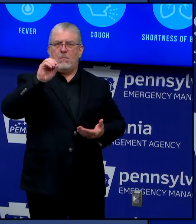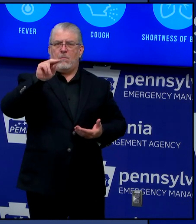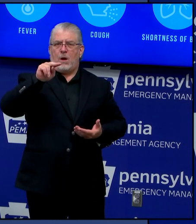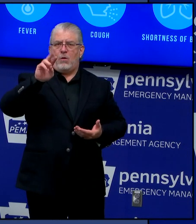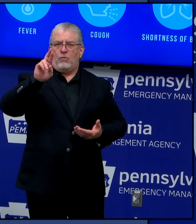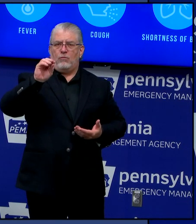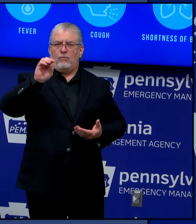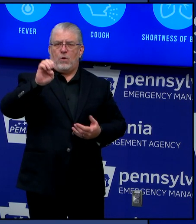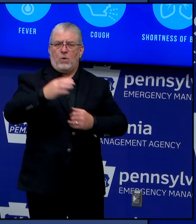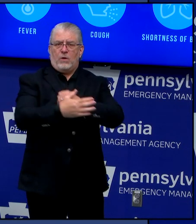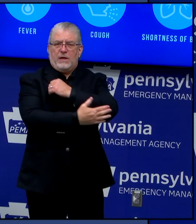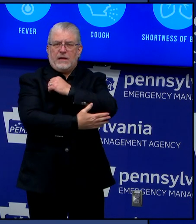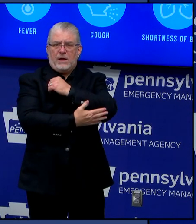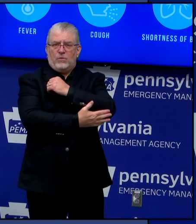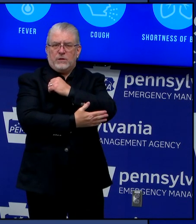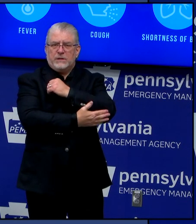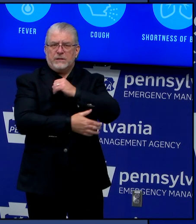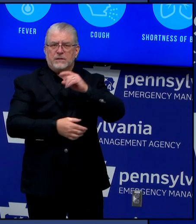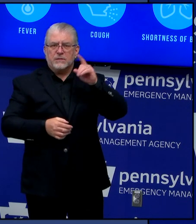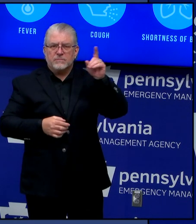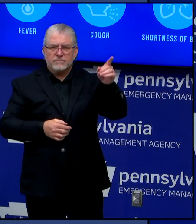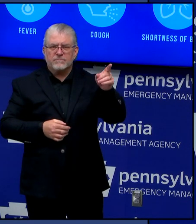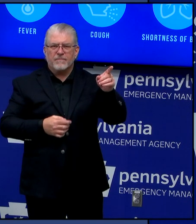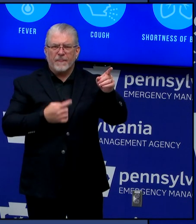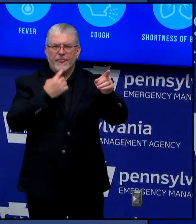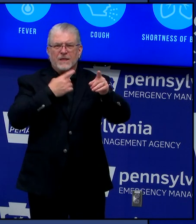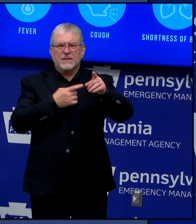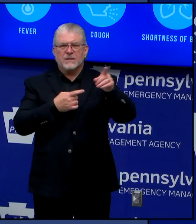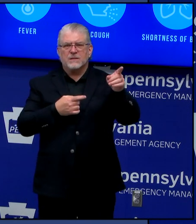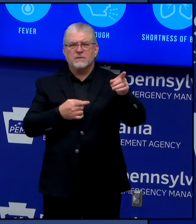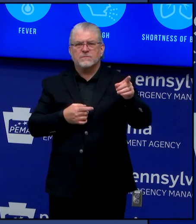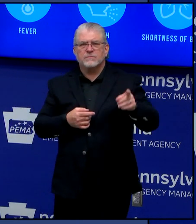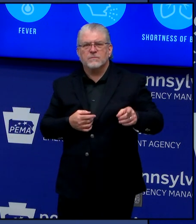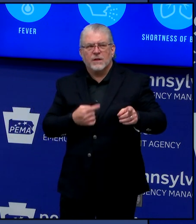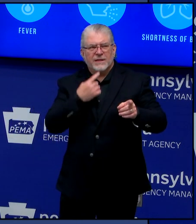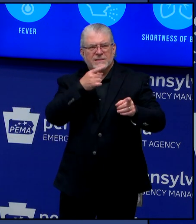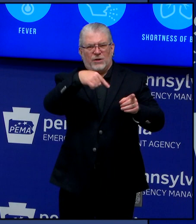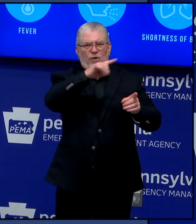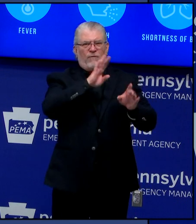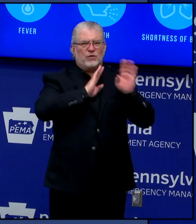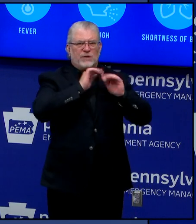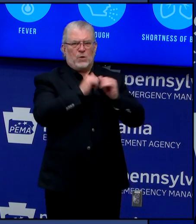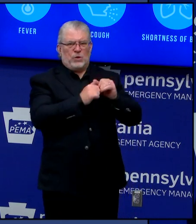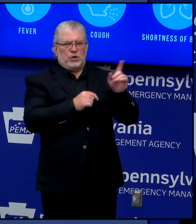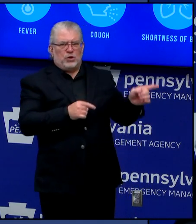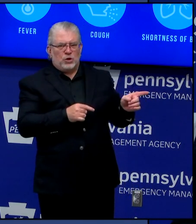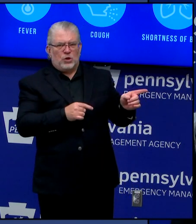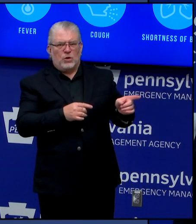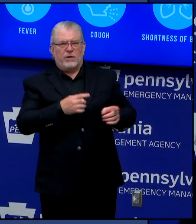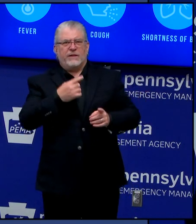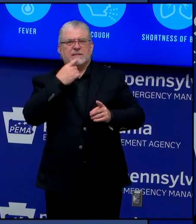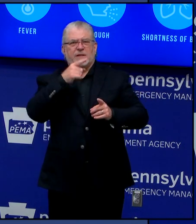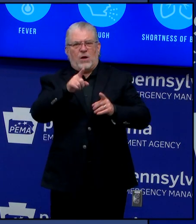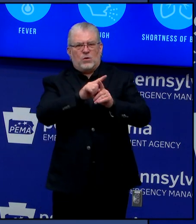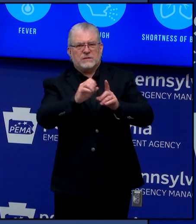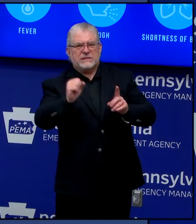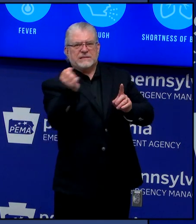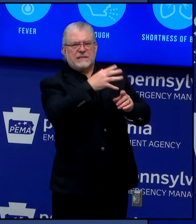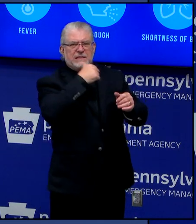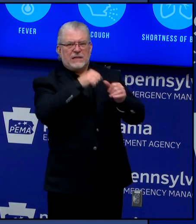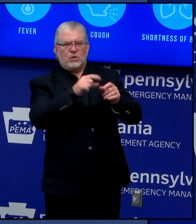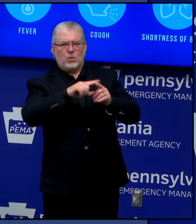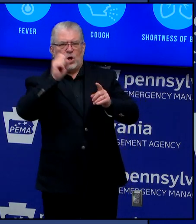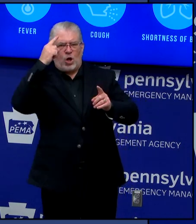to Governor Wolf, and the letter sought your resignation. What is your reaction to the letter? Well, I actually haven't seen that specific